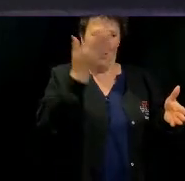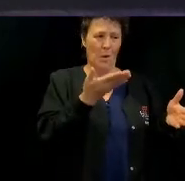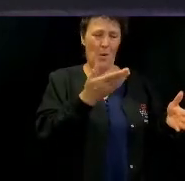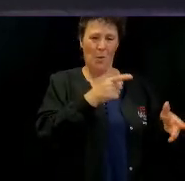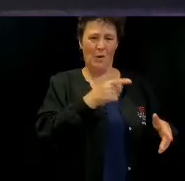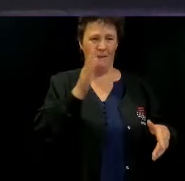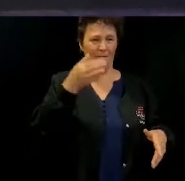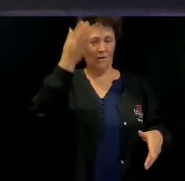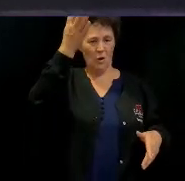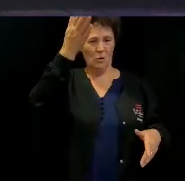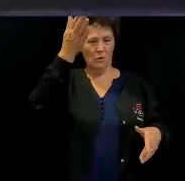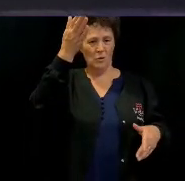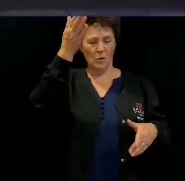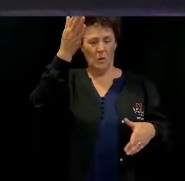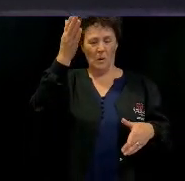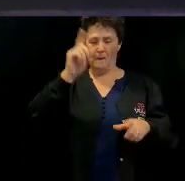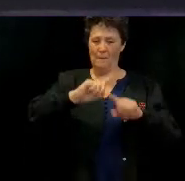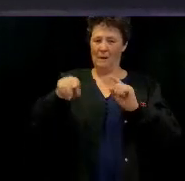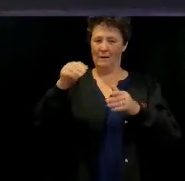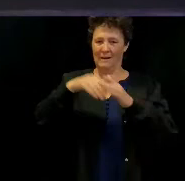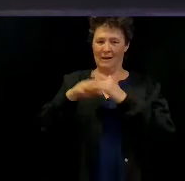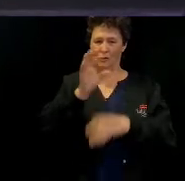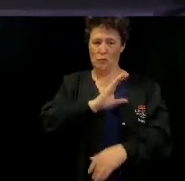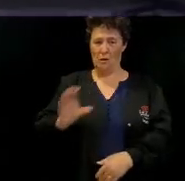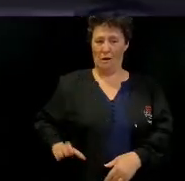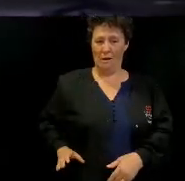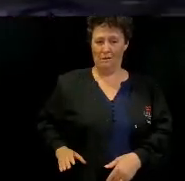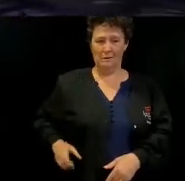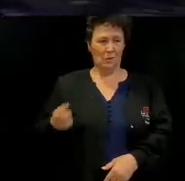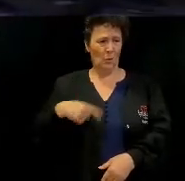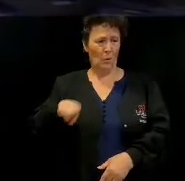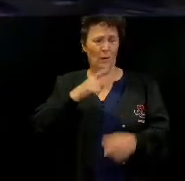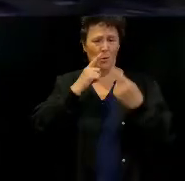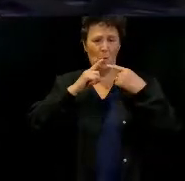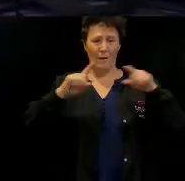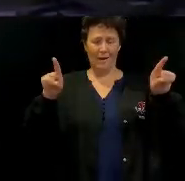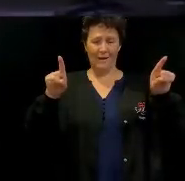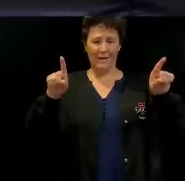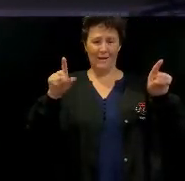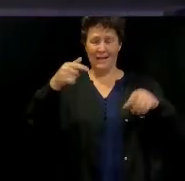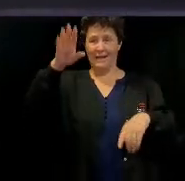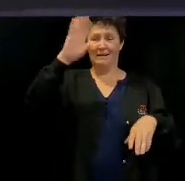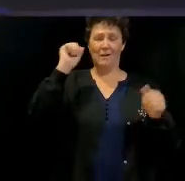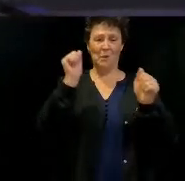When in Christ, we win. Amen. God's with